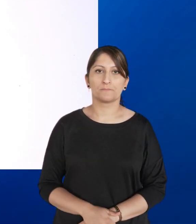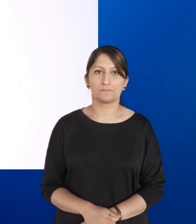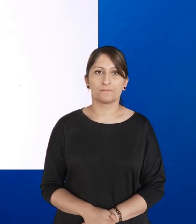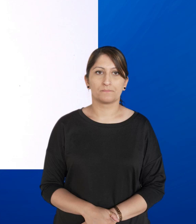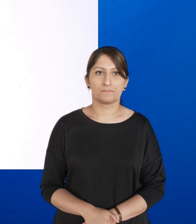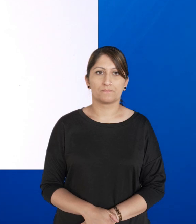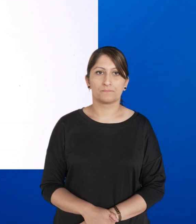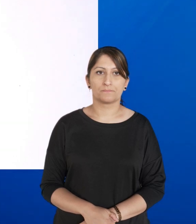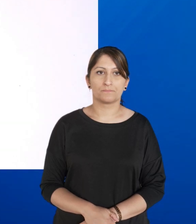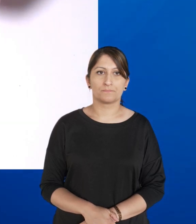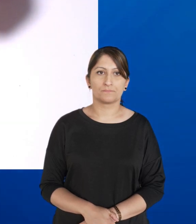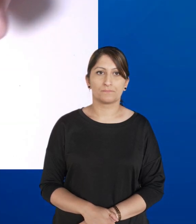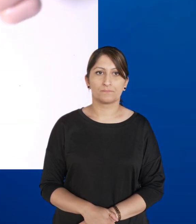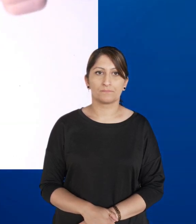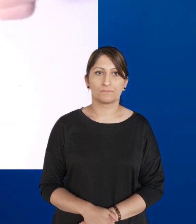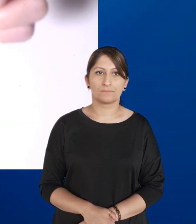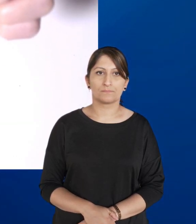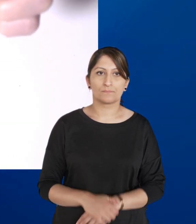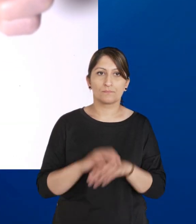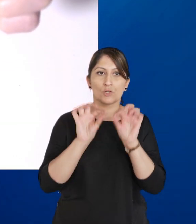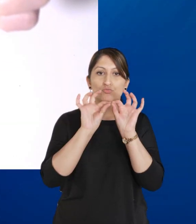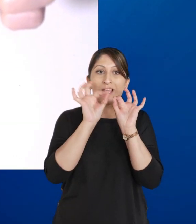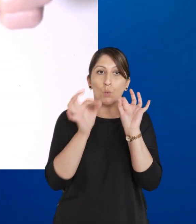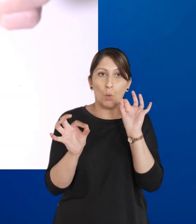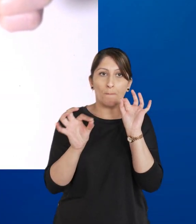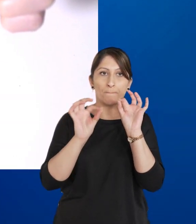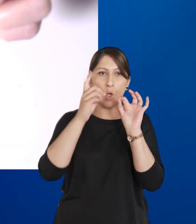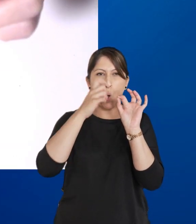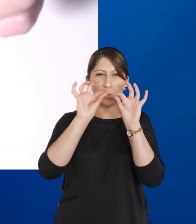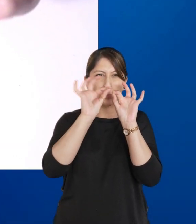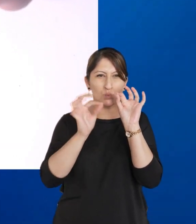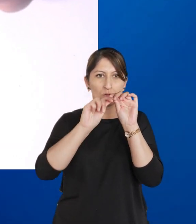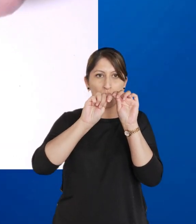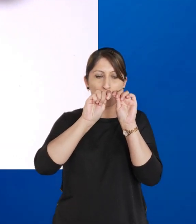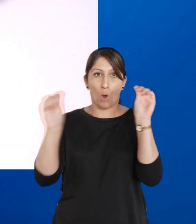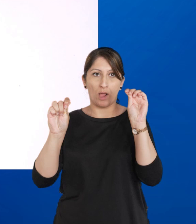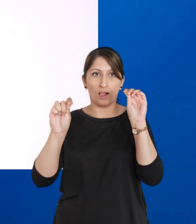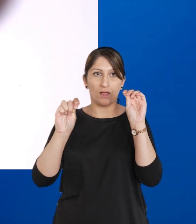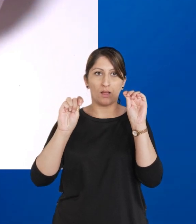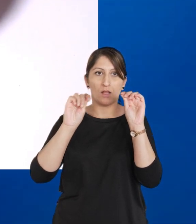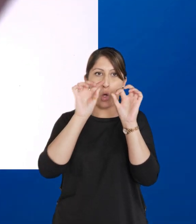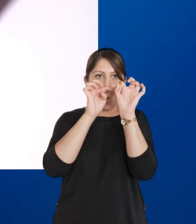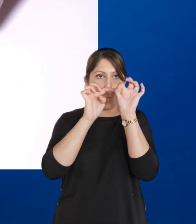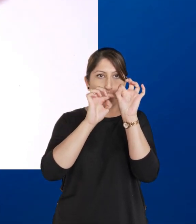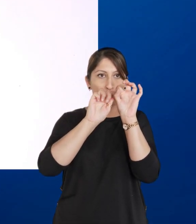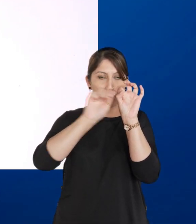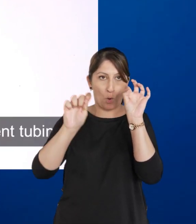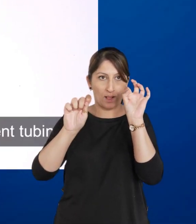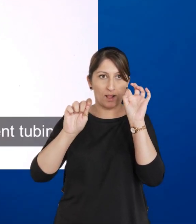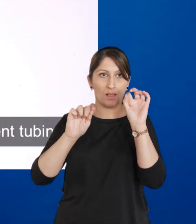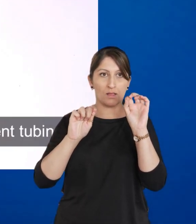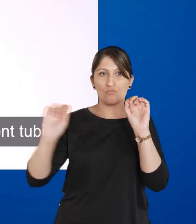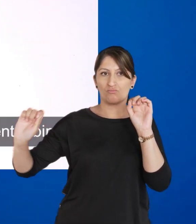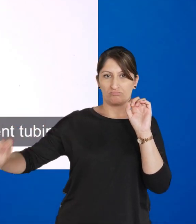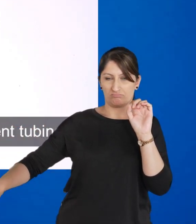months. To re-tube an ear mold, pull the old tubing out of the mold.